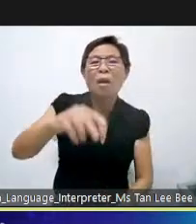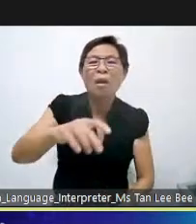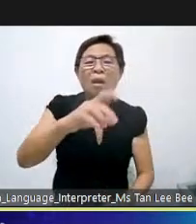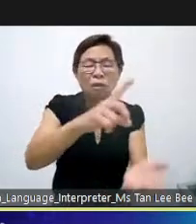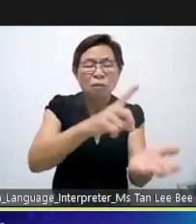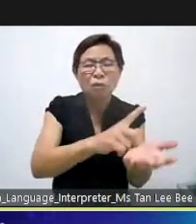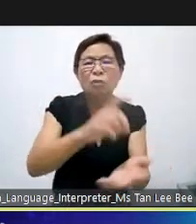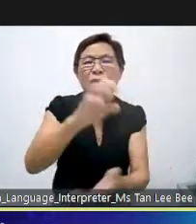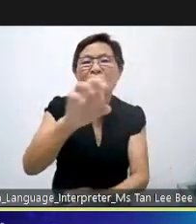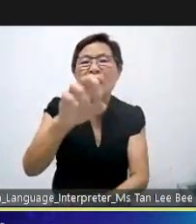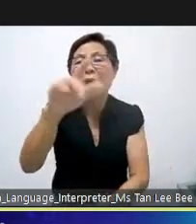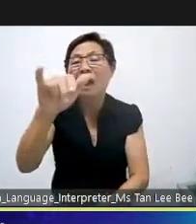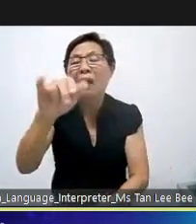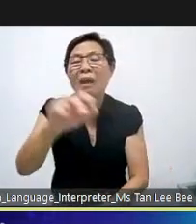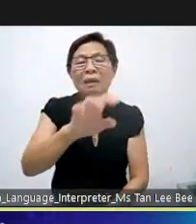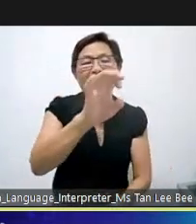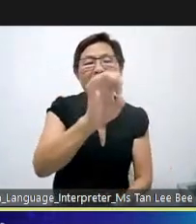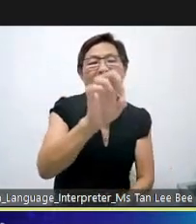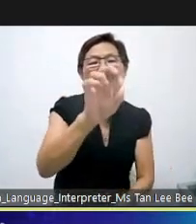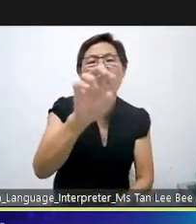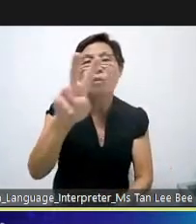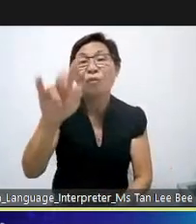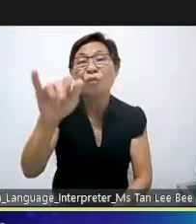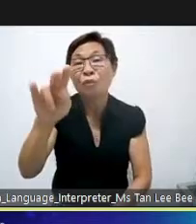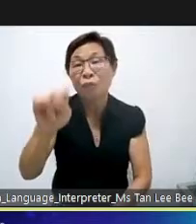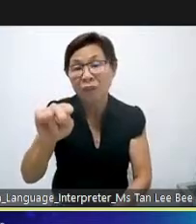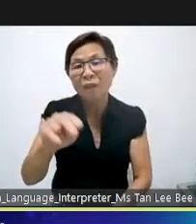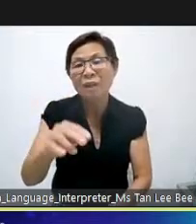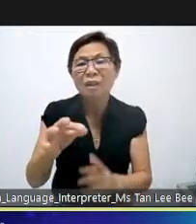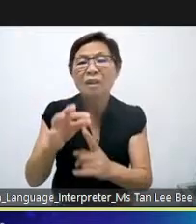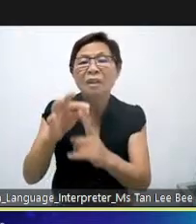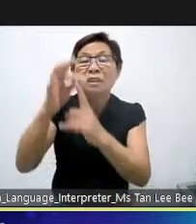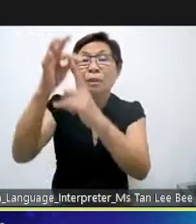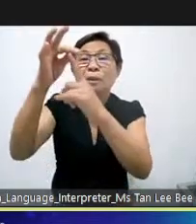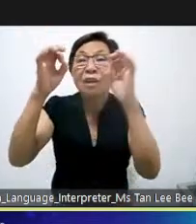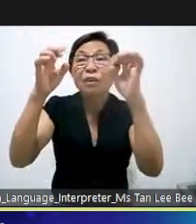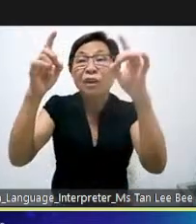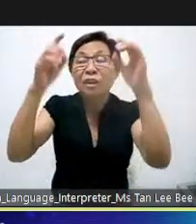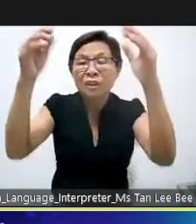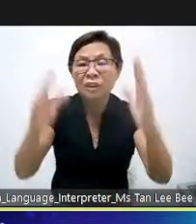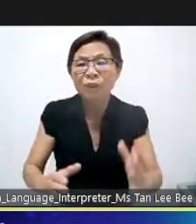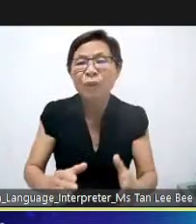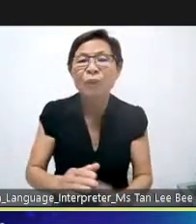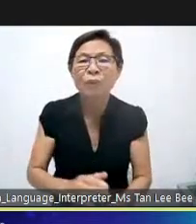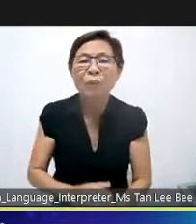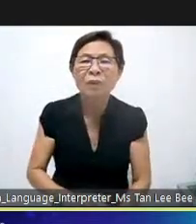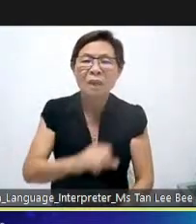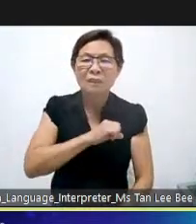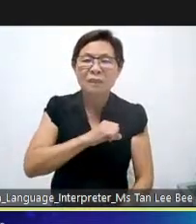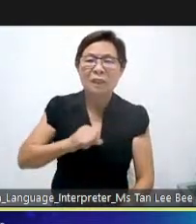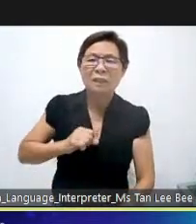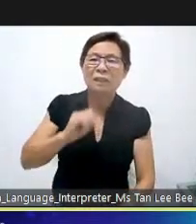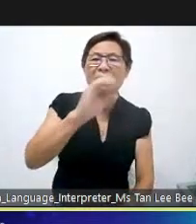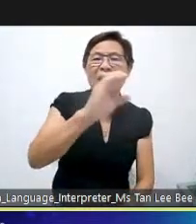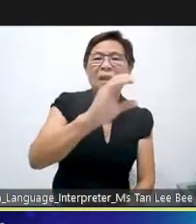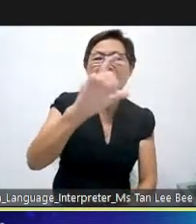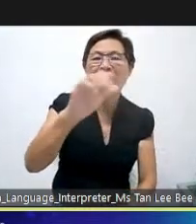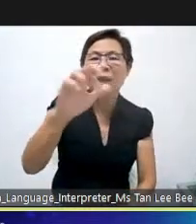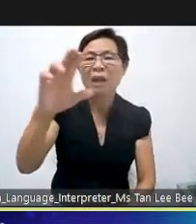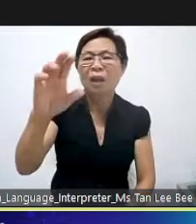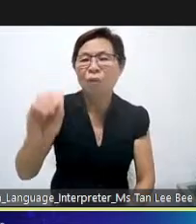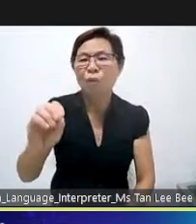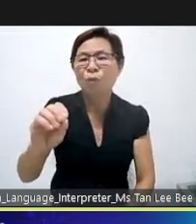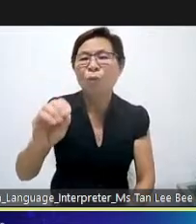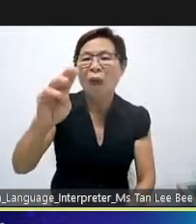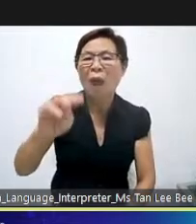Erwin Daluna Salupare, special education teacher at Senator Claro M. Recto Memorial Integrated School,